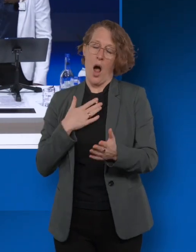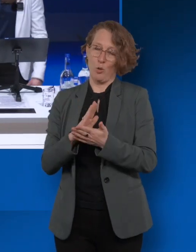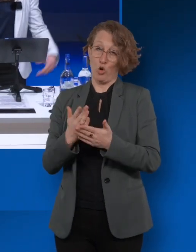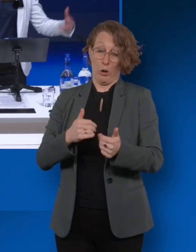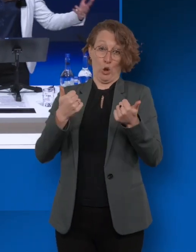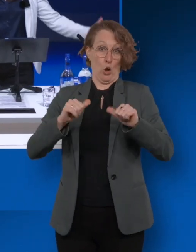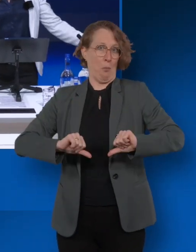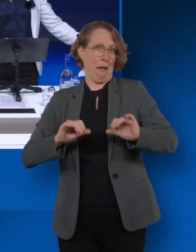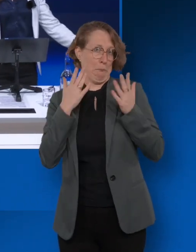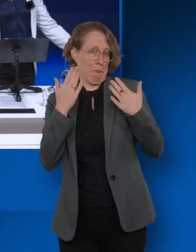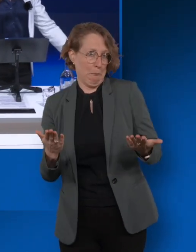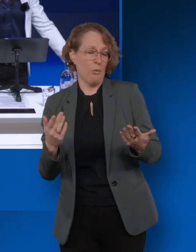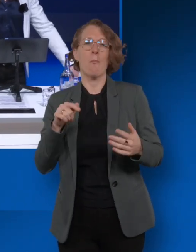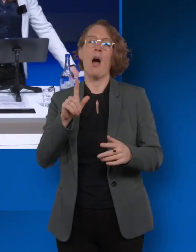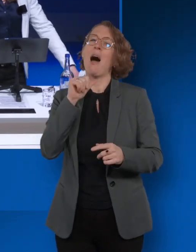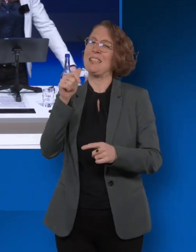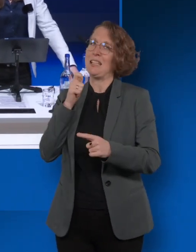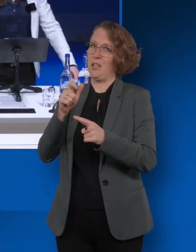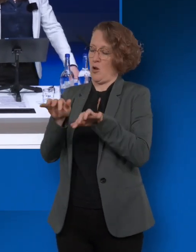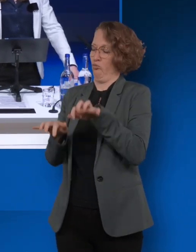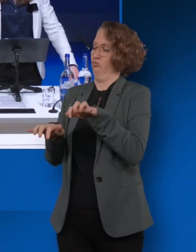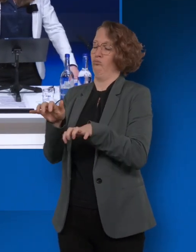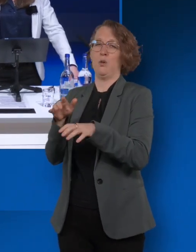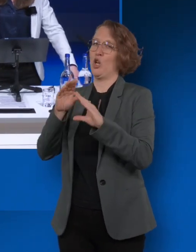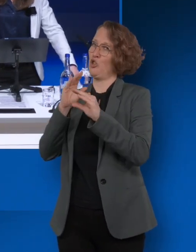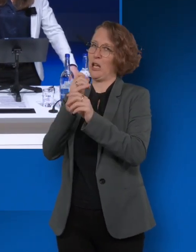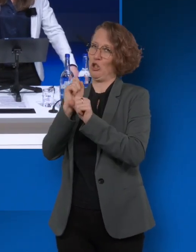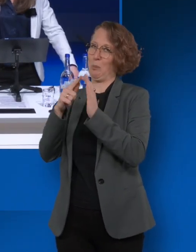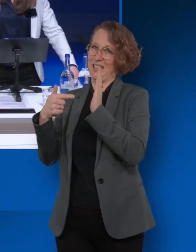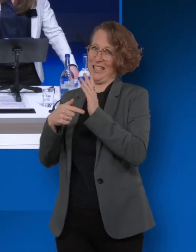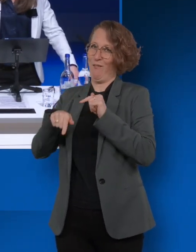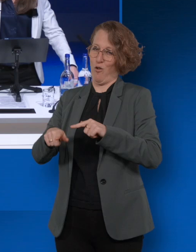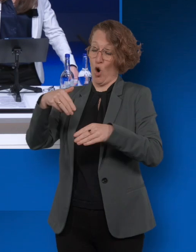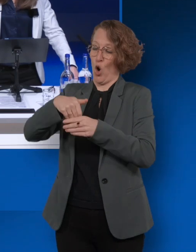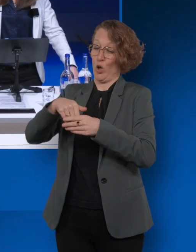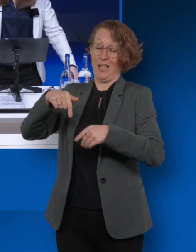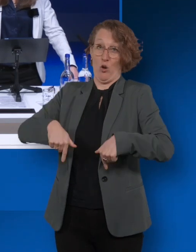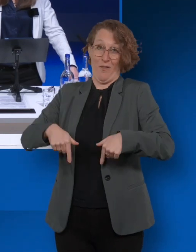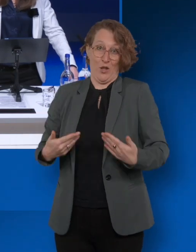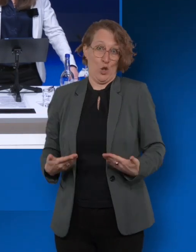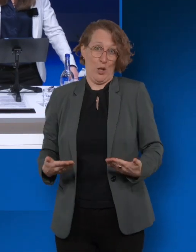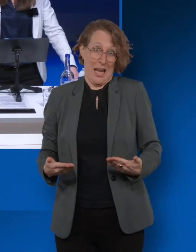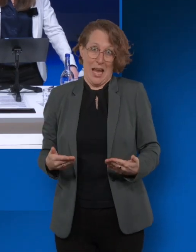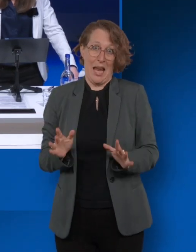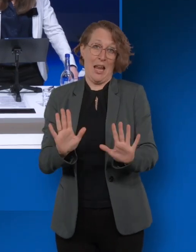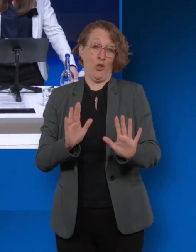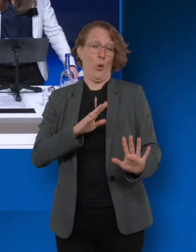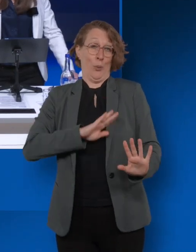thing or not that I didn't consult ChatGPT for the content, but that is the